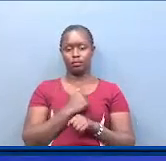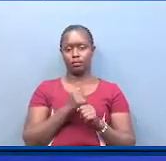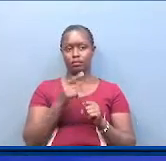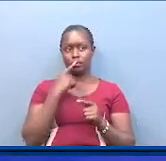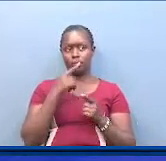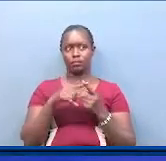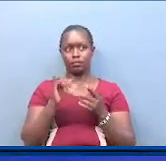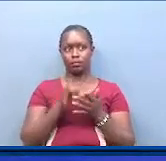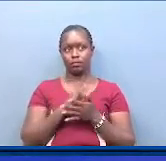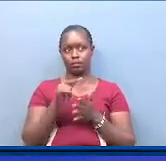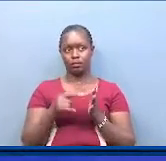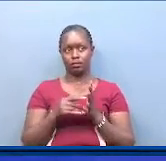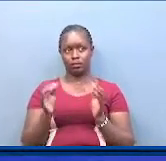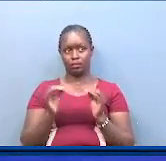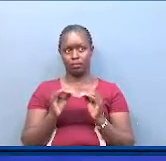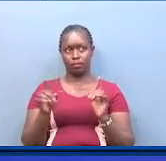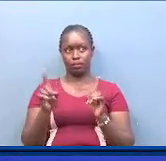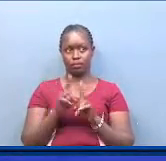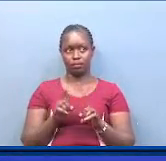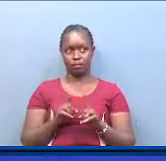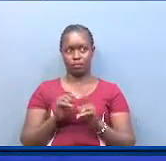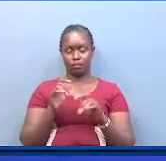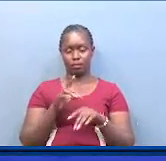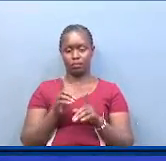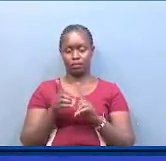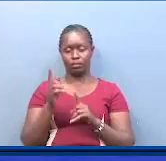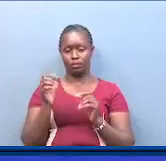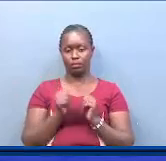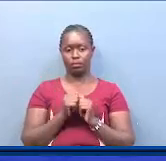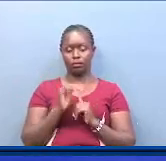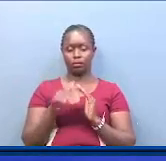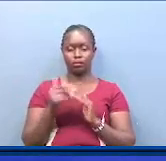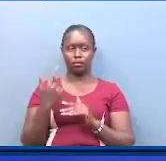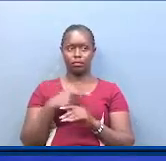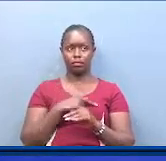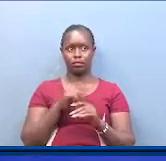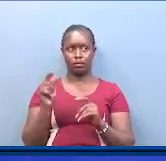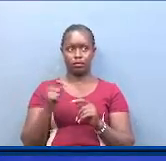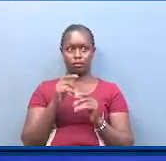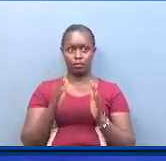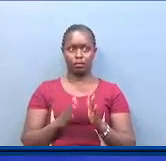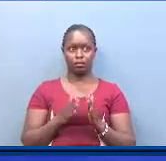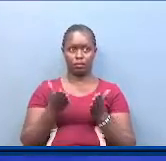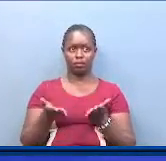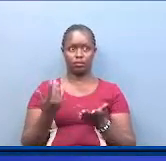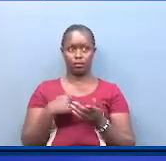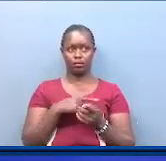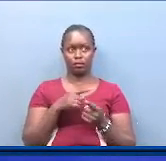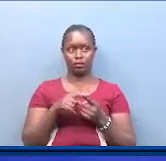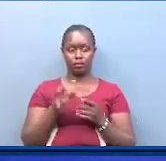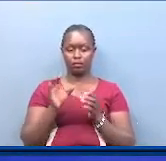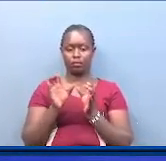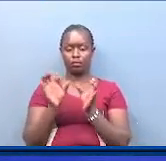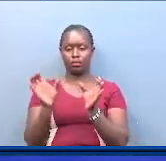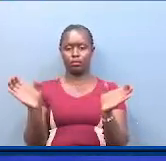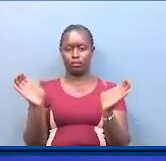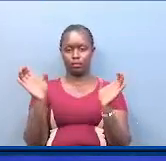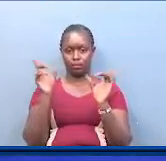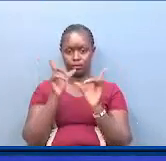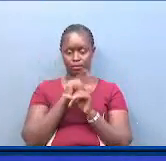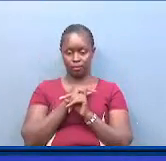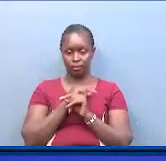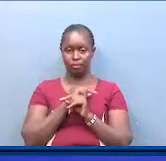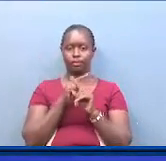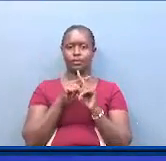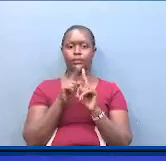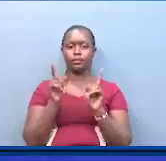labeled that you're in this. By the way, Abu, on 10th, we shall all be Kenyans. Right now, we are Kenya Kwanza, we are what? We are